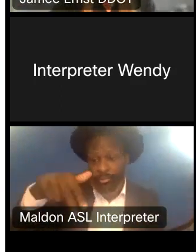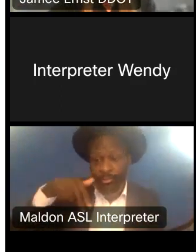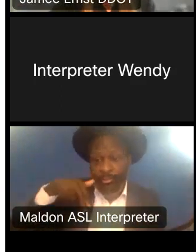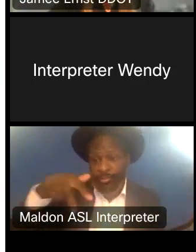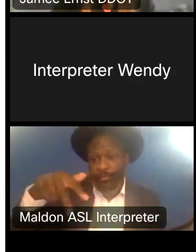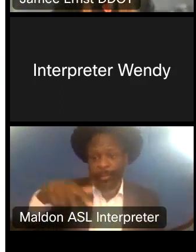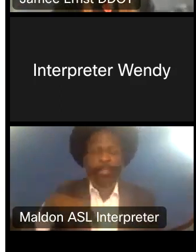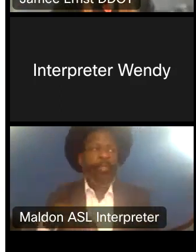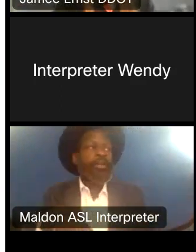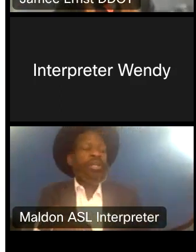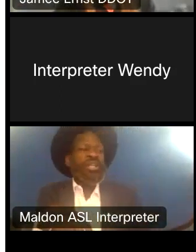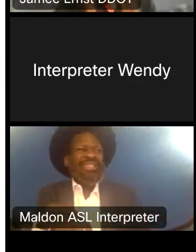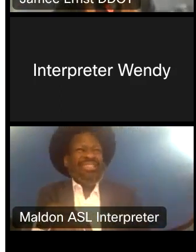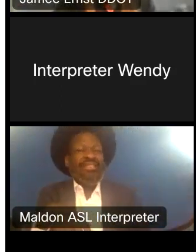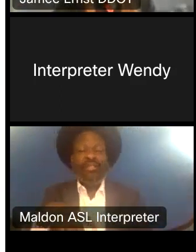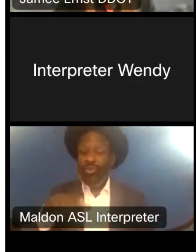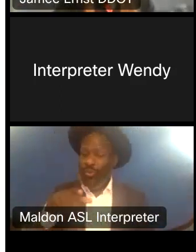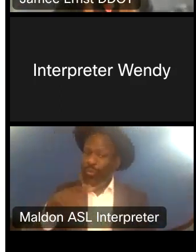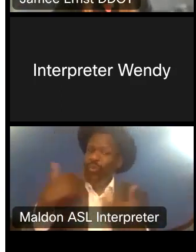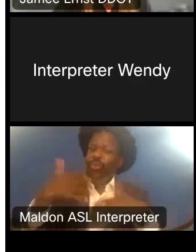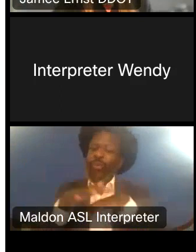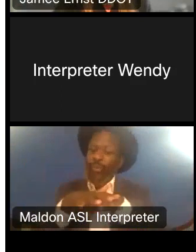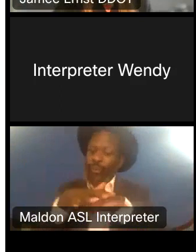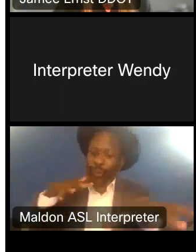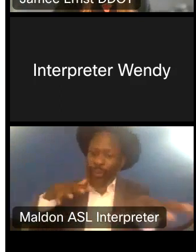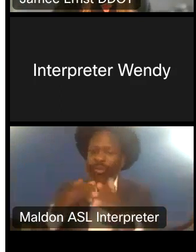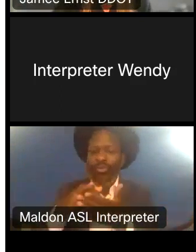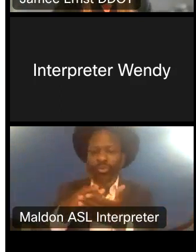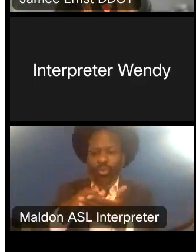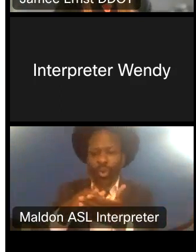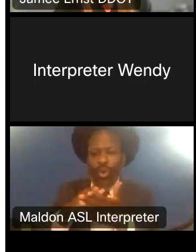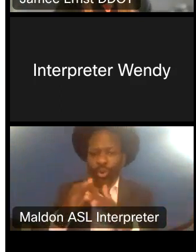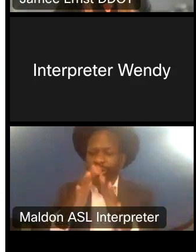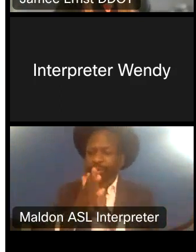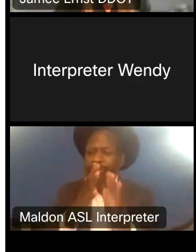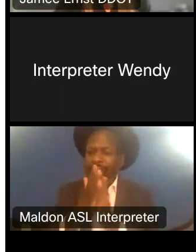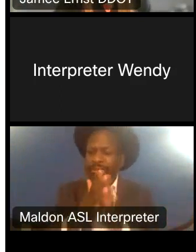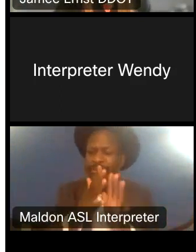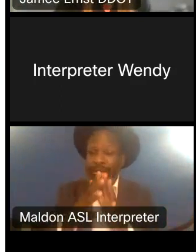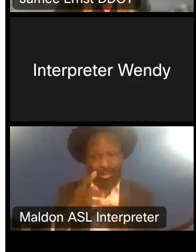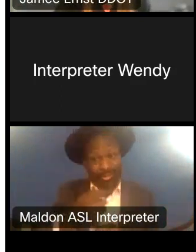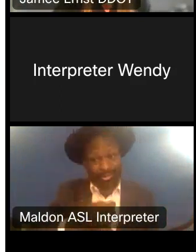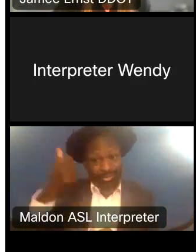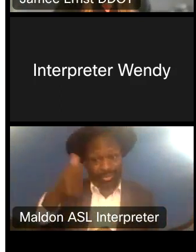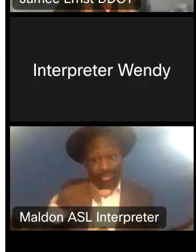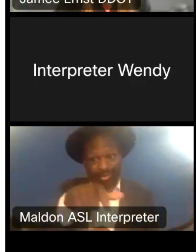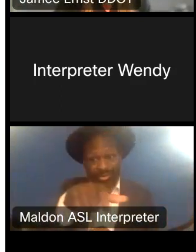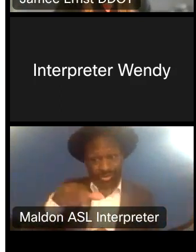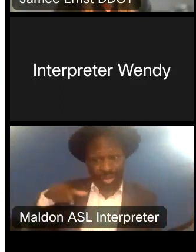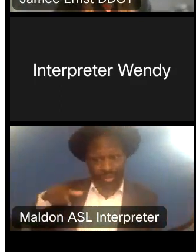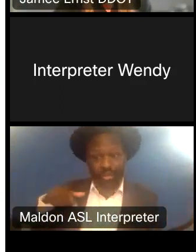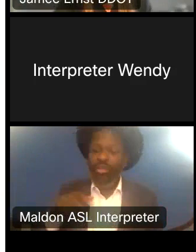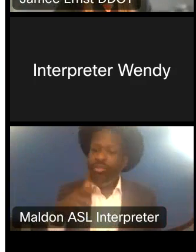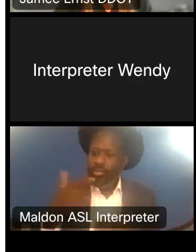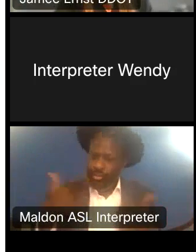on a high capacity corridor like New York Avenue, that would require a fairly intensive traffic study. And we're